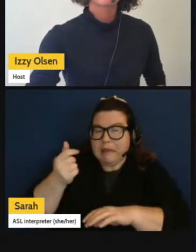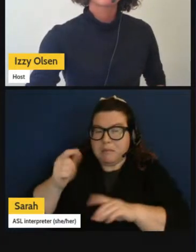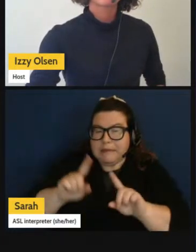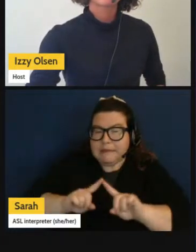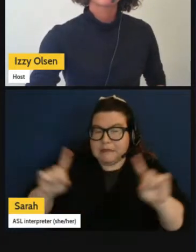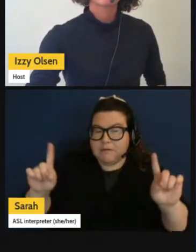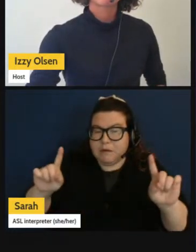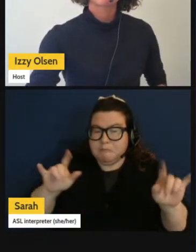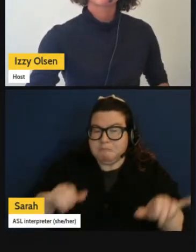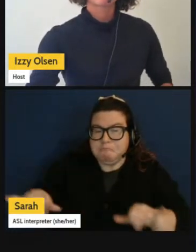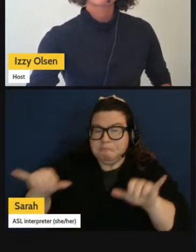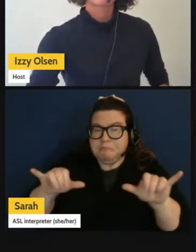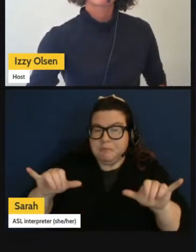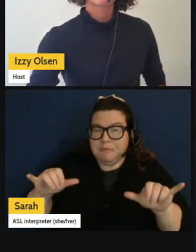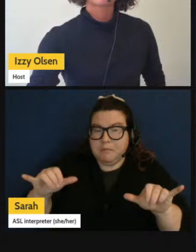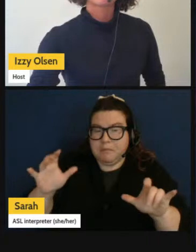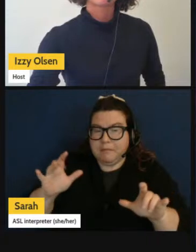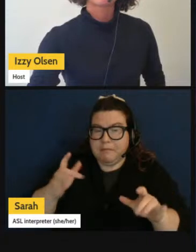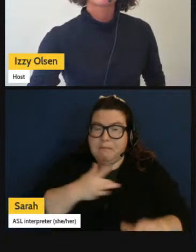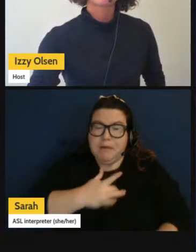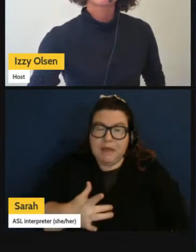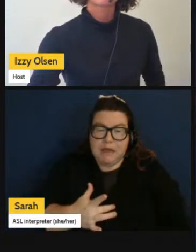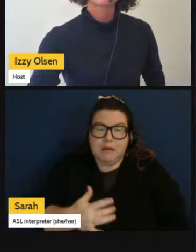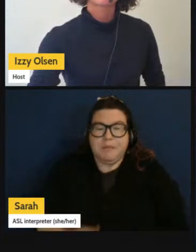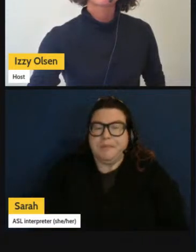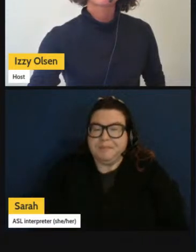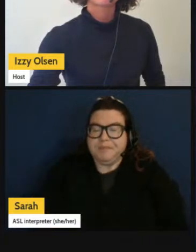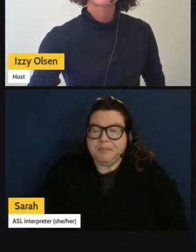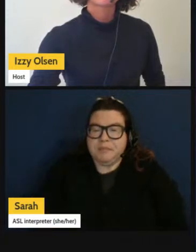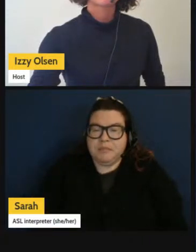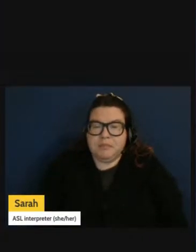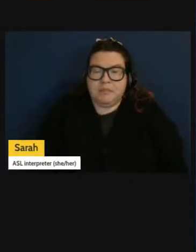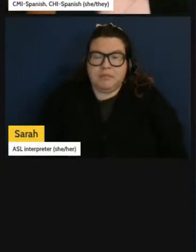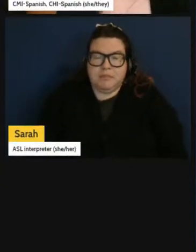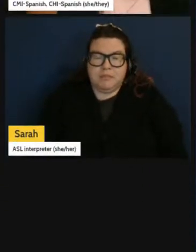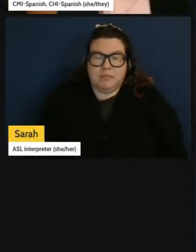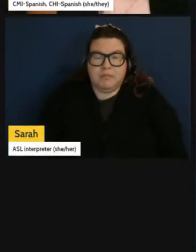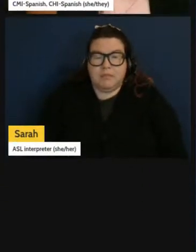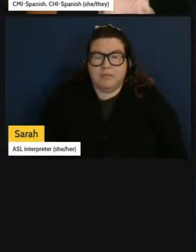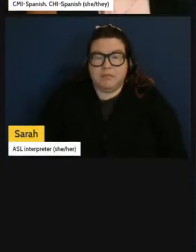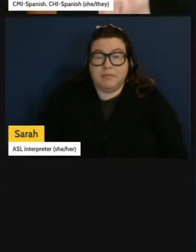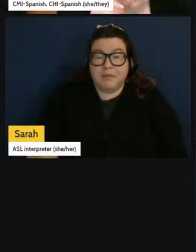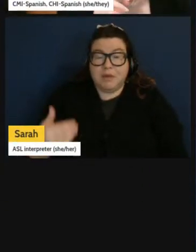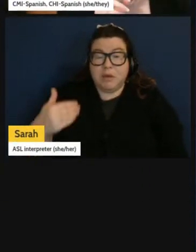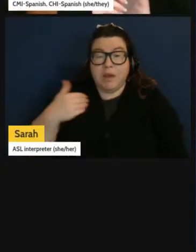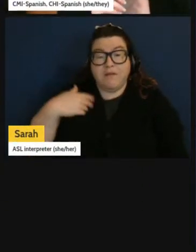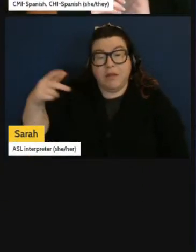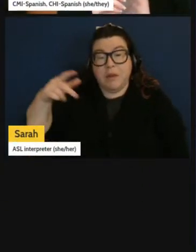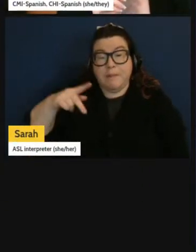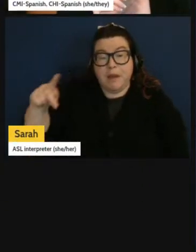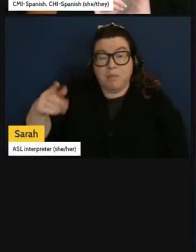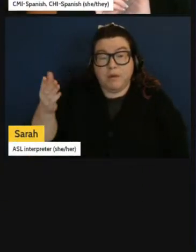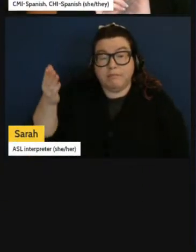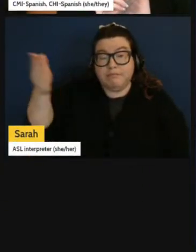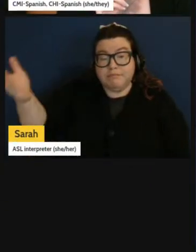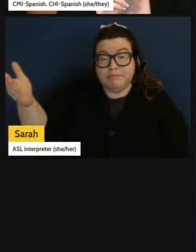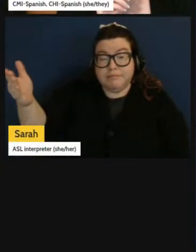than what I normally have. So we have the PowerPoint up on the